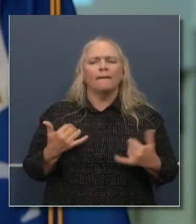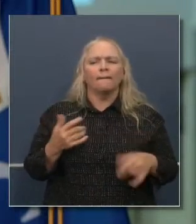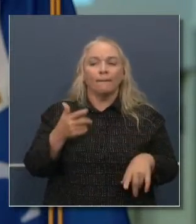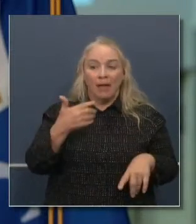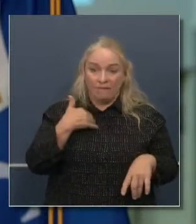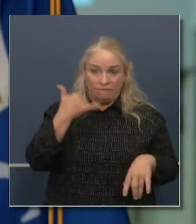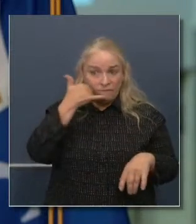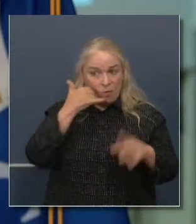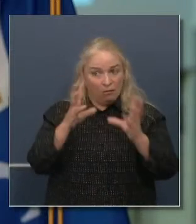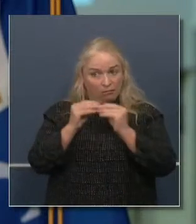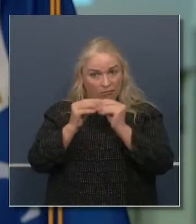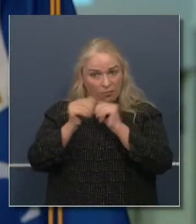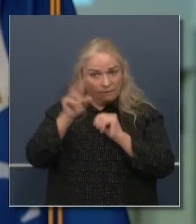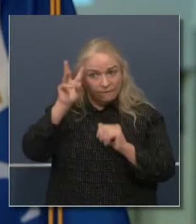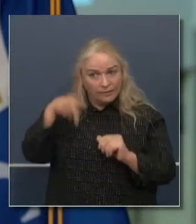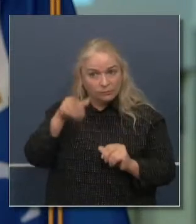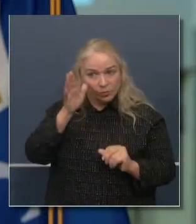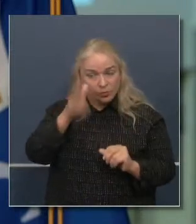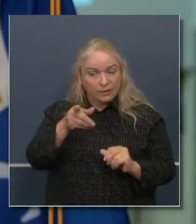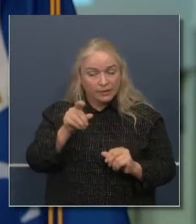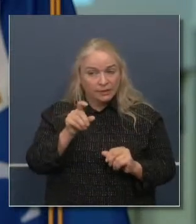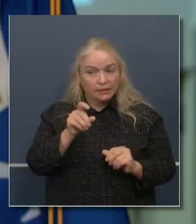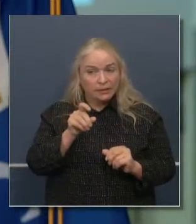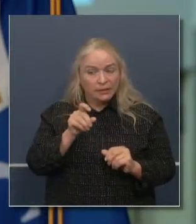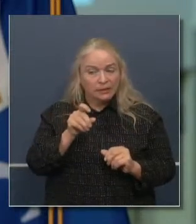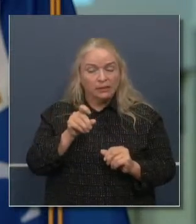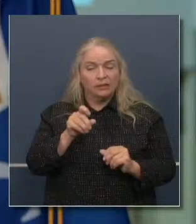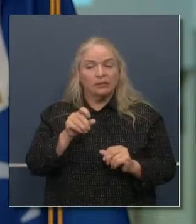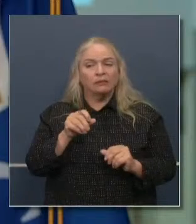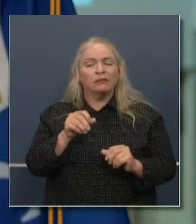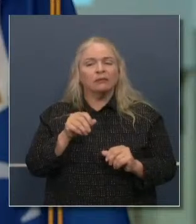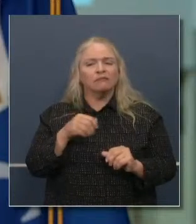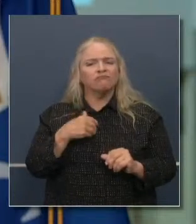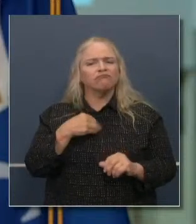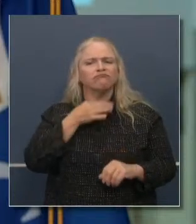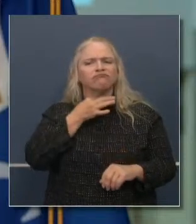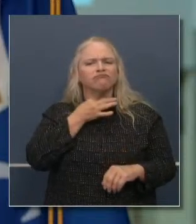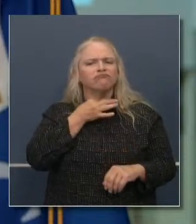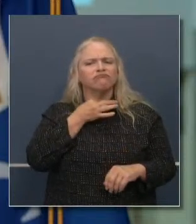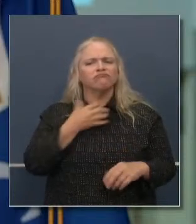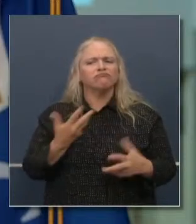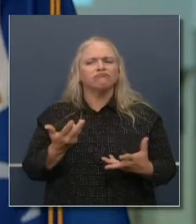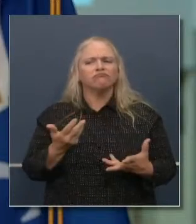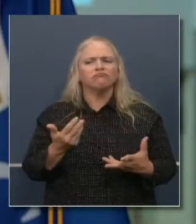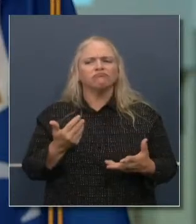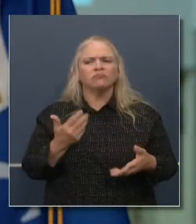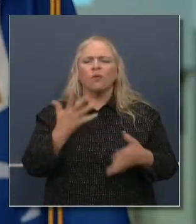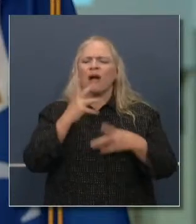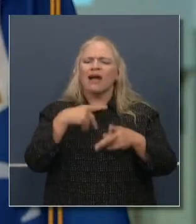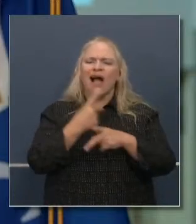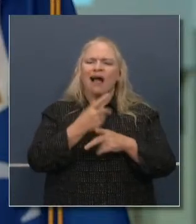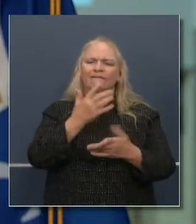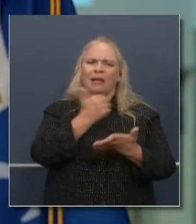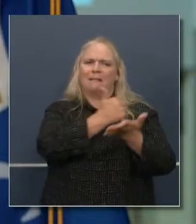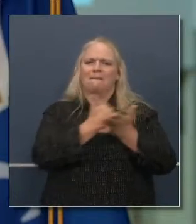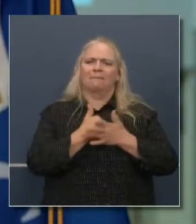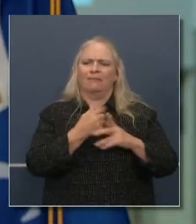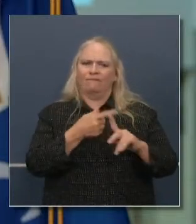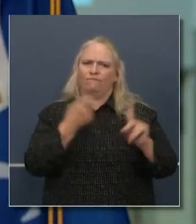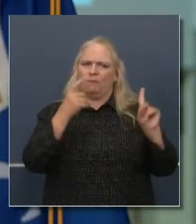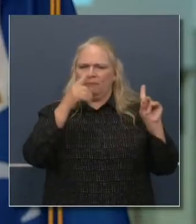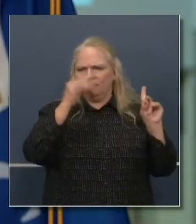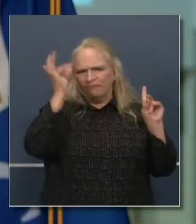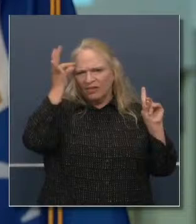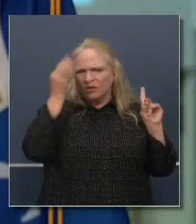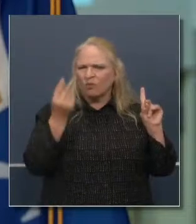on the coronavirus. And I wanted to find out if there was any specific help that you wanted the federal government to provide at this point, or any form